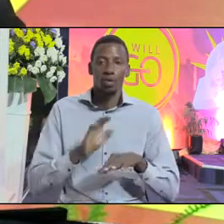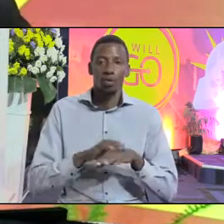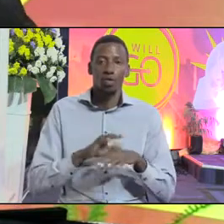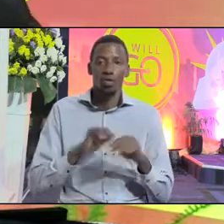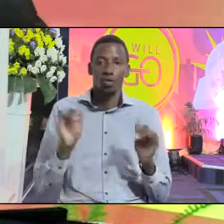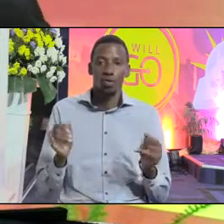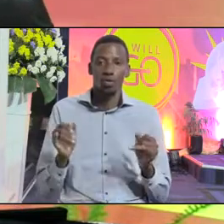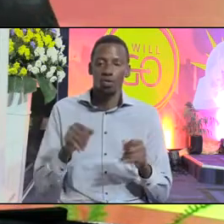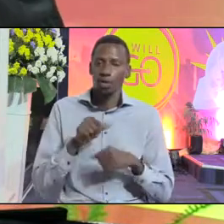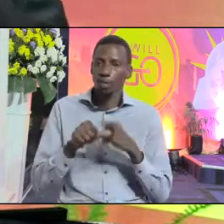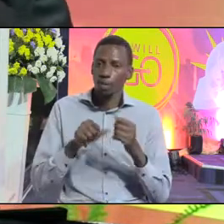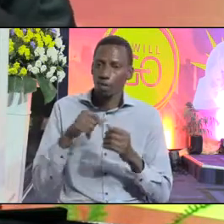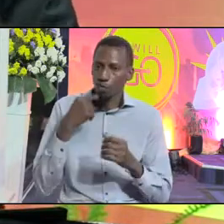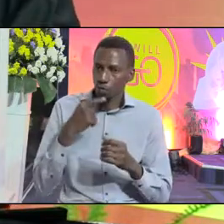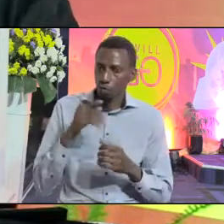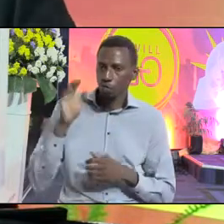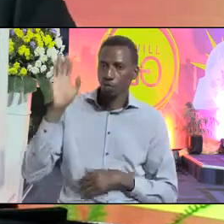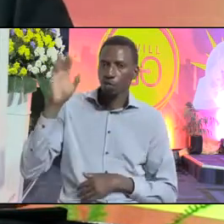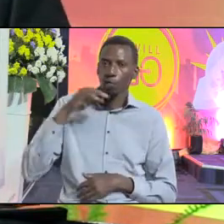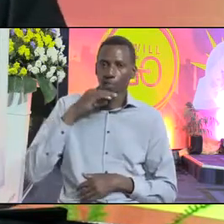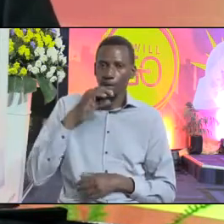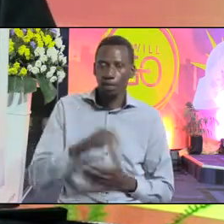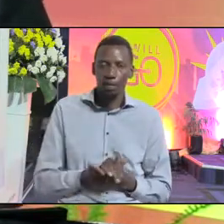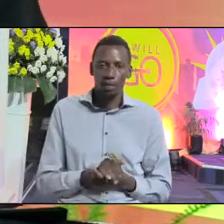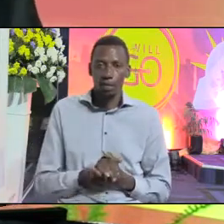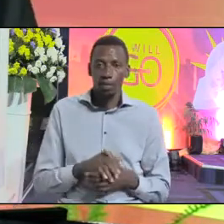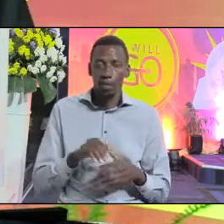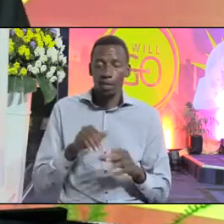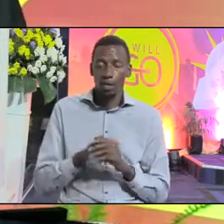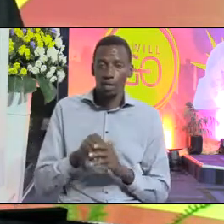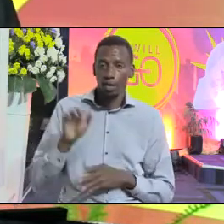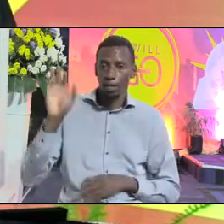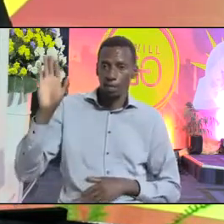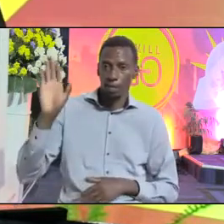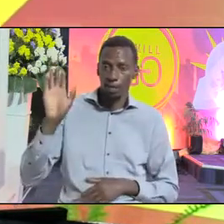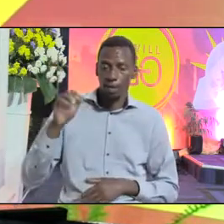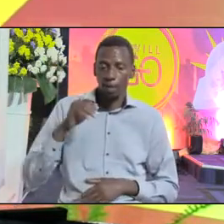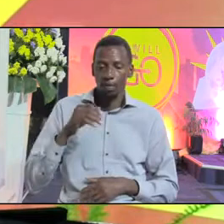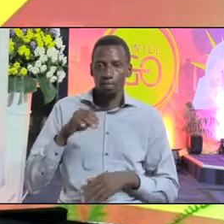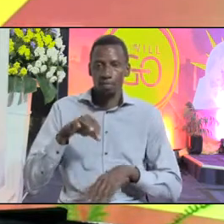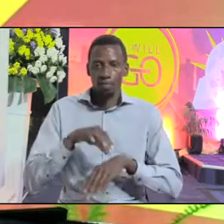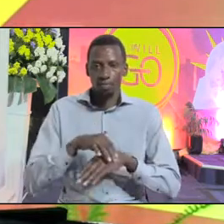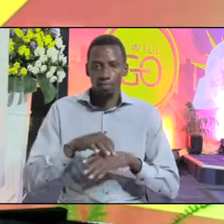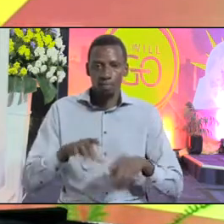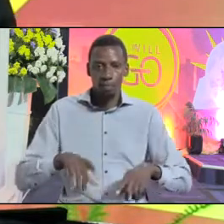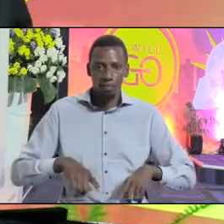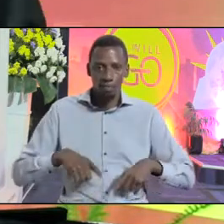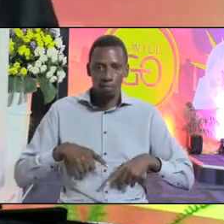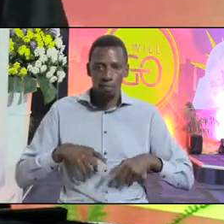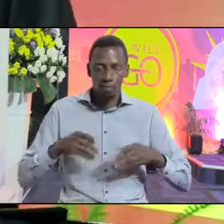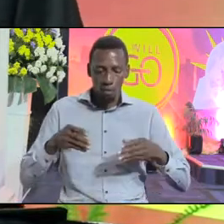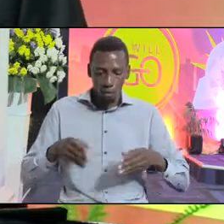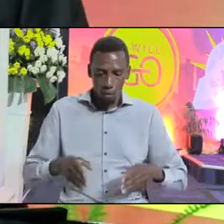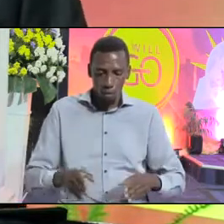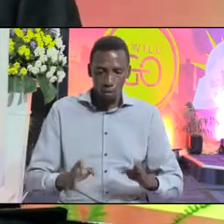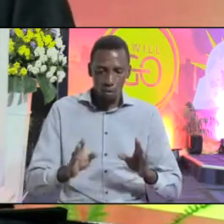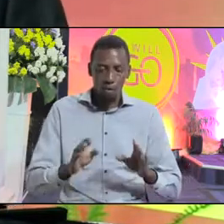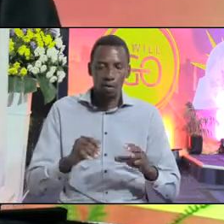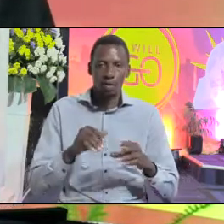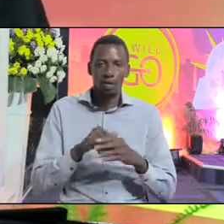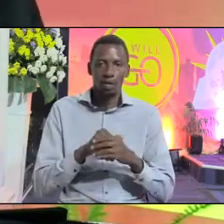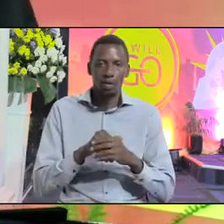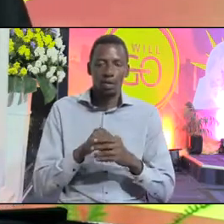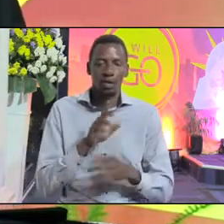son. In his earthly life, he was born into King David's